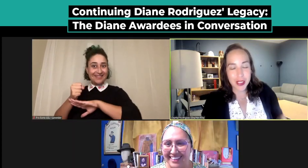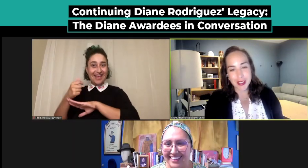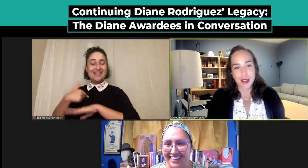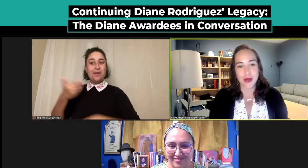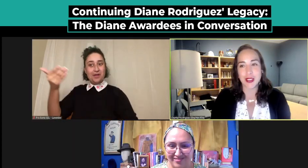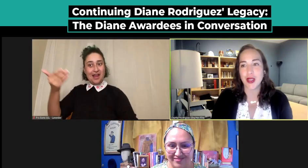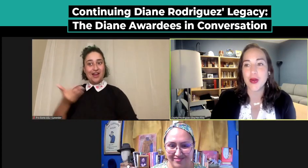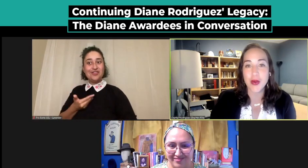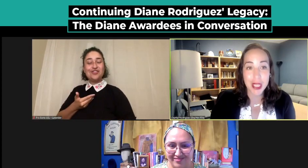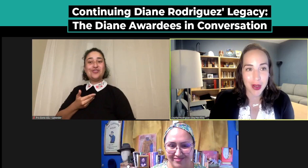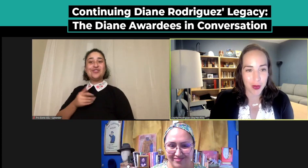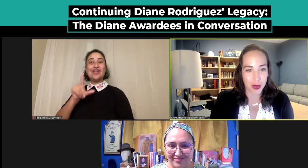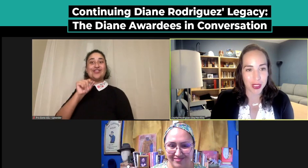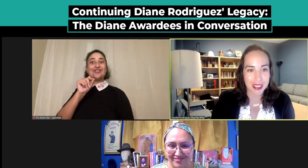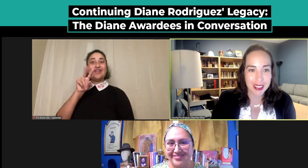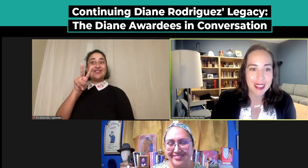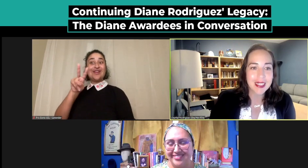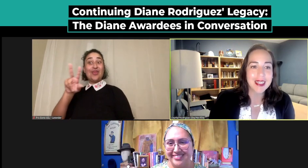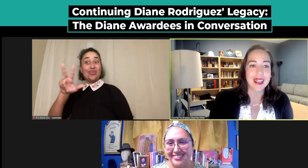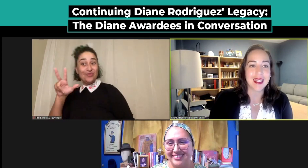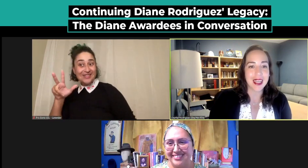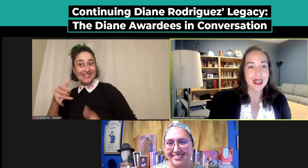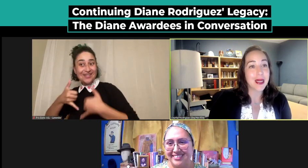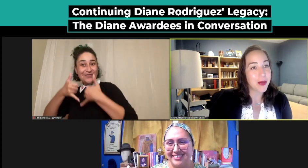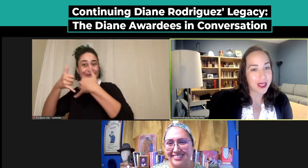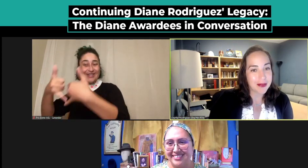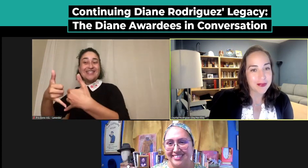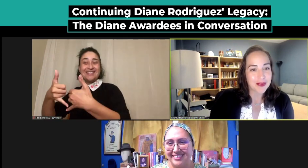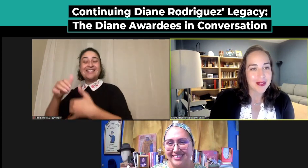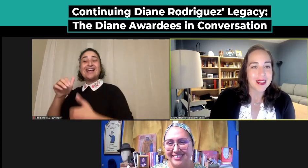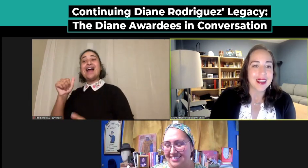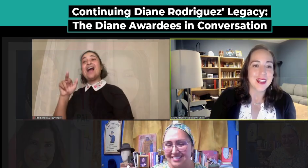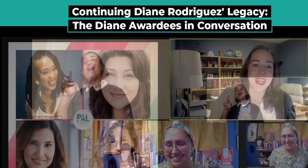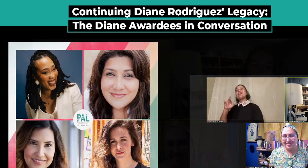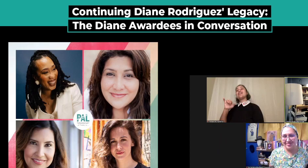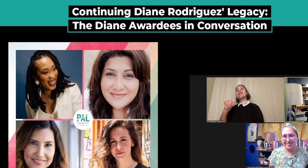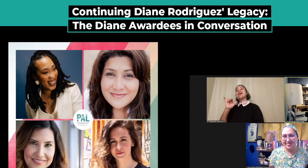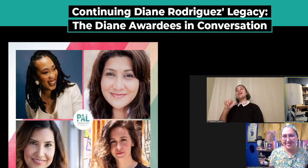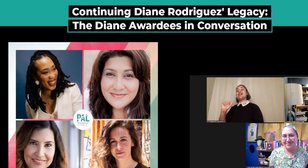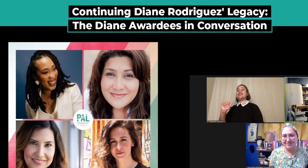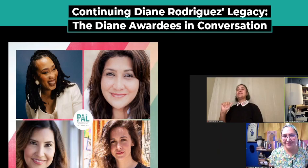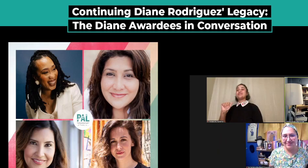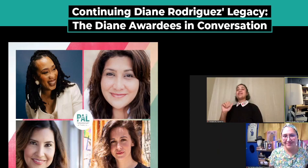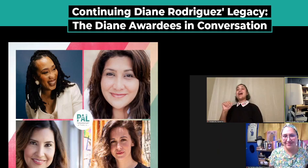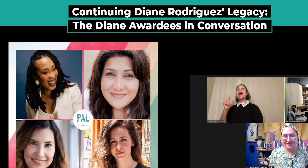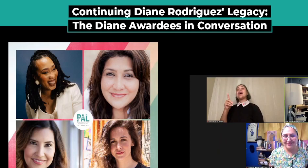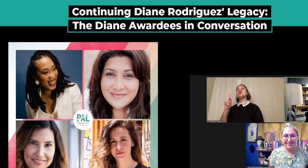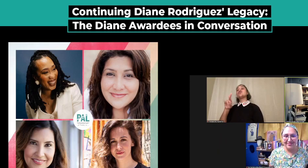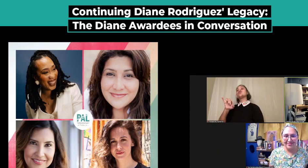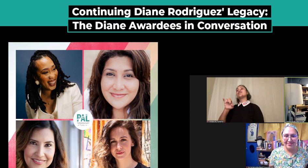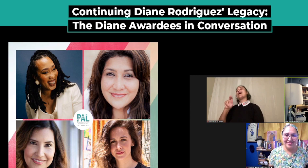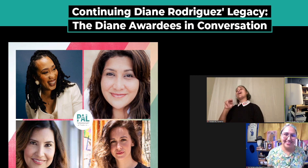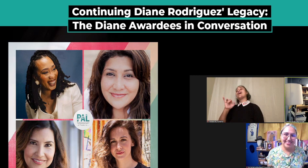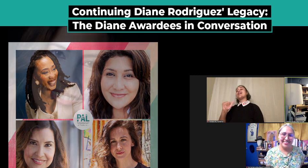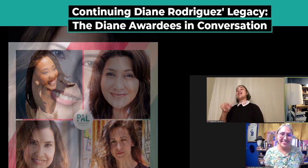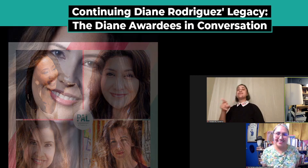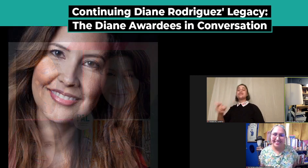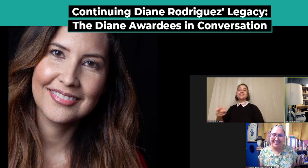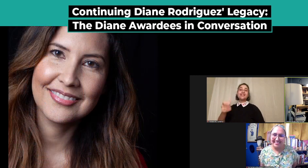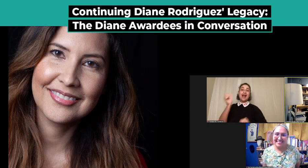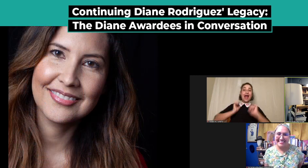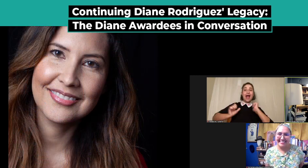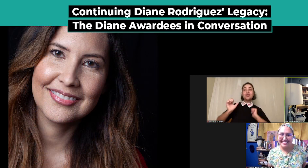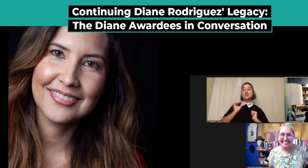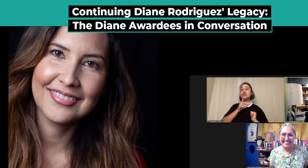the 2023 awardee, Adriana Gaviria. Adriana is an actress, voiceover artist,